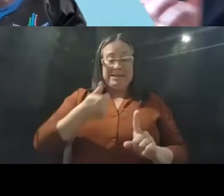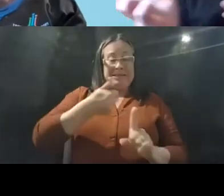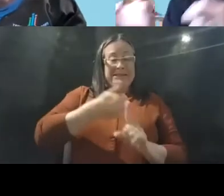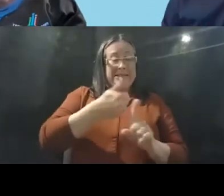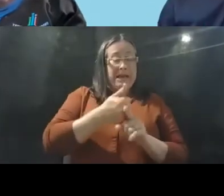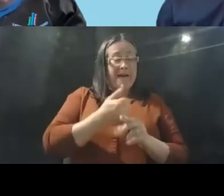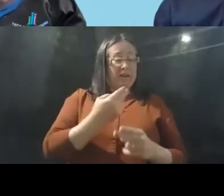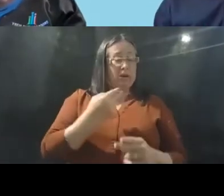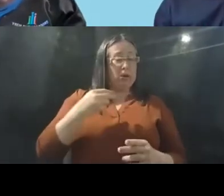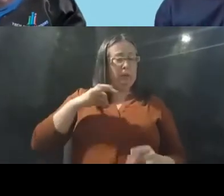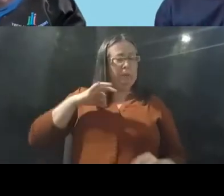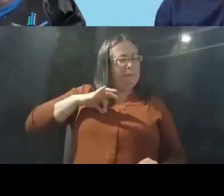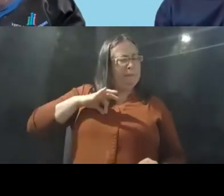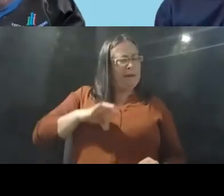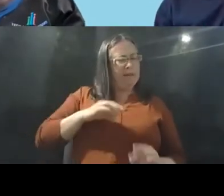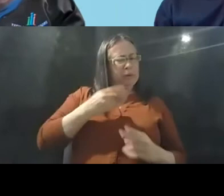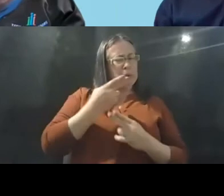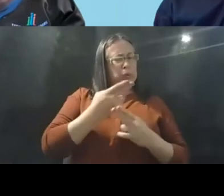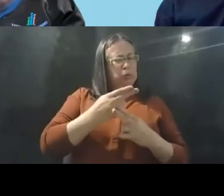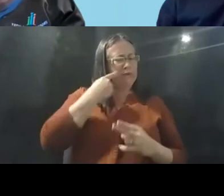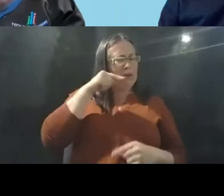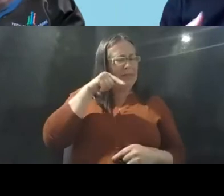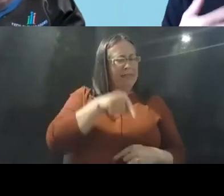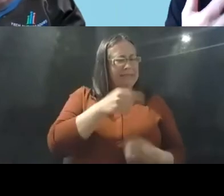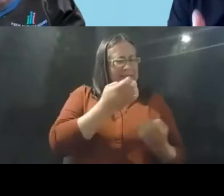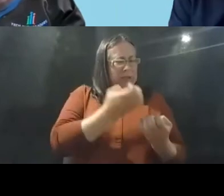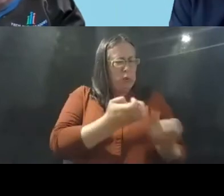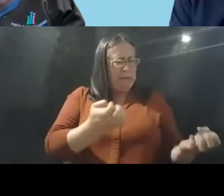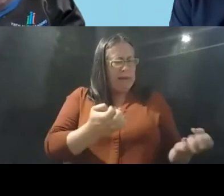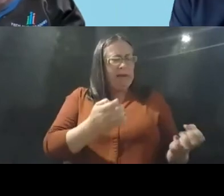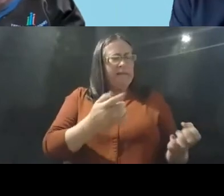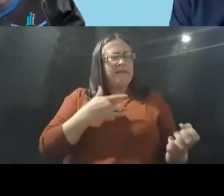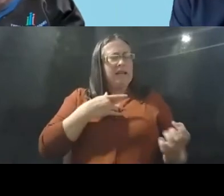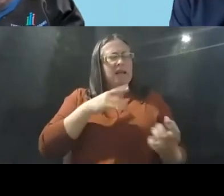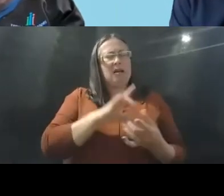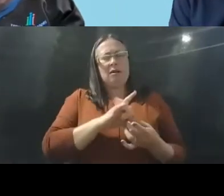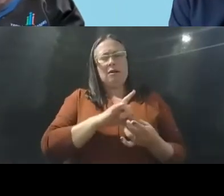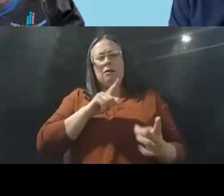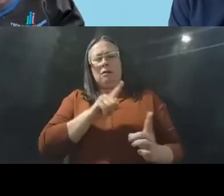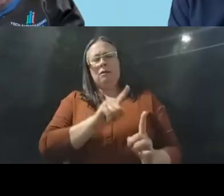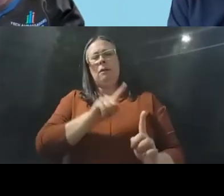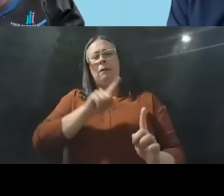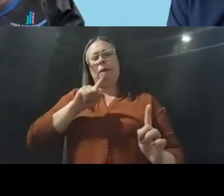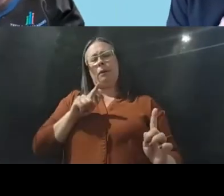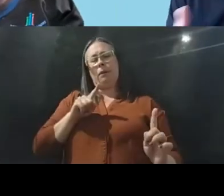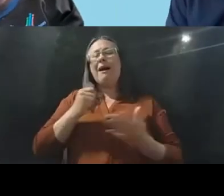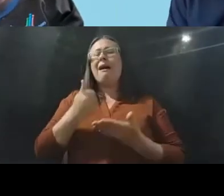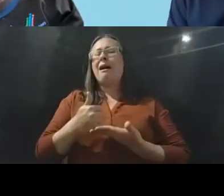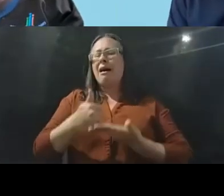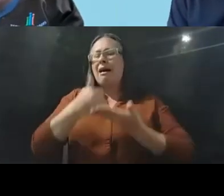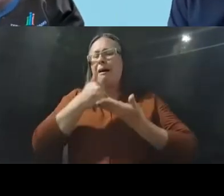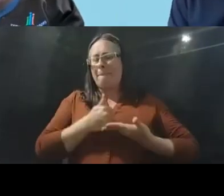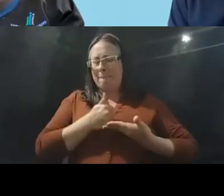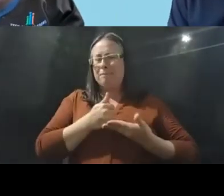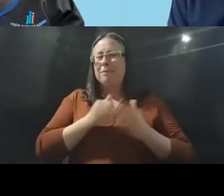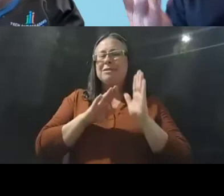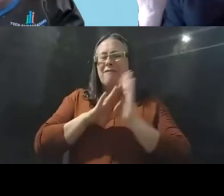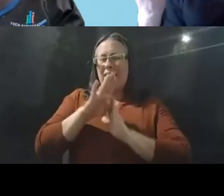device, from its intended use, right? I think it helps you adopt the perspective you're talking about. Yeah. Just because one thing doesn't